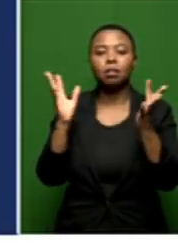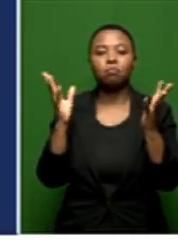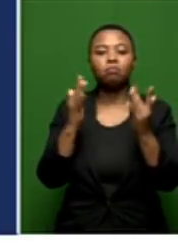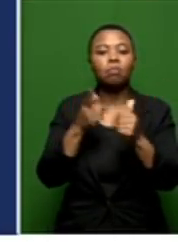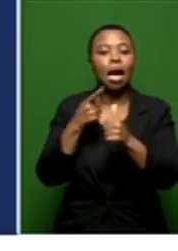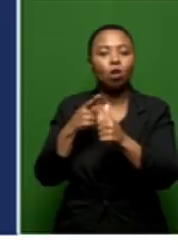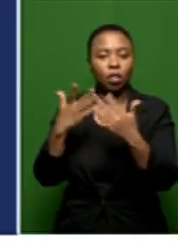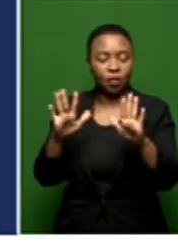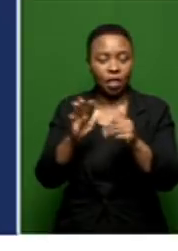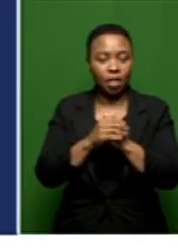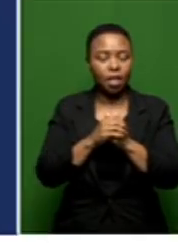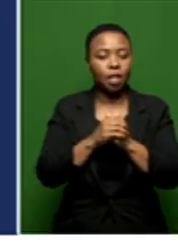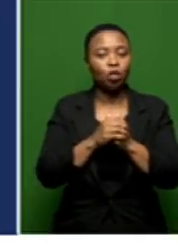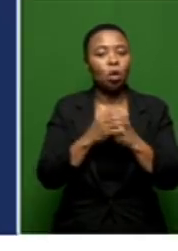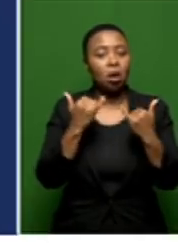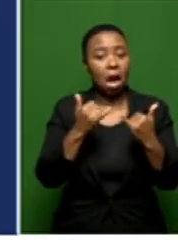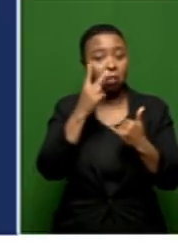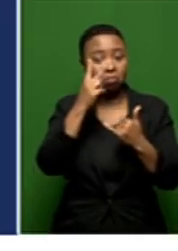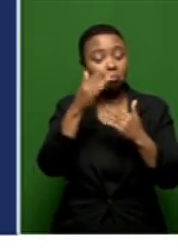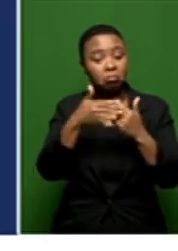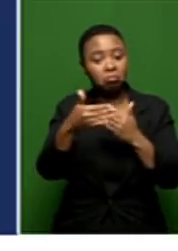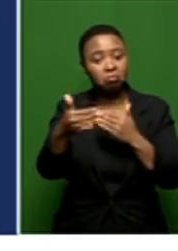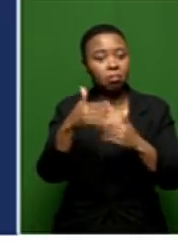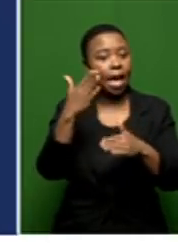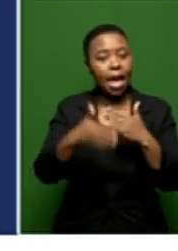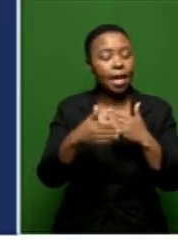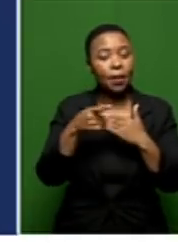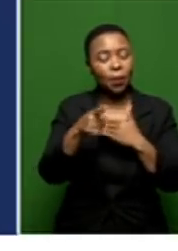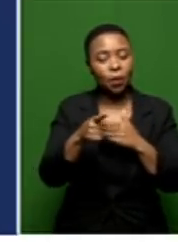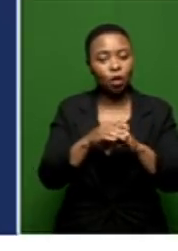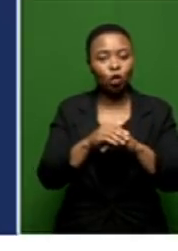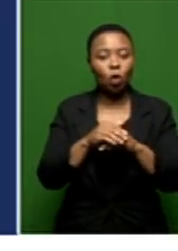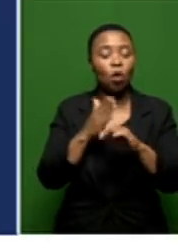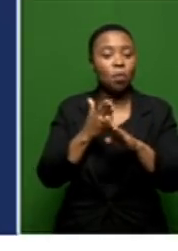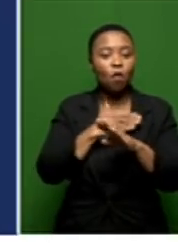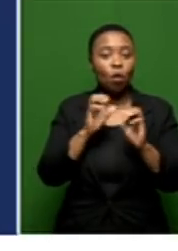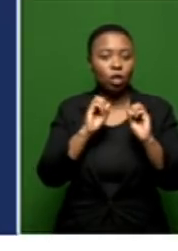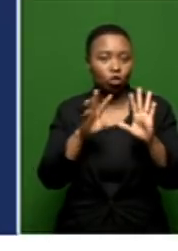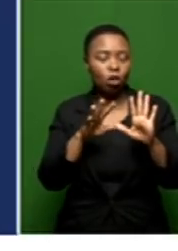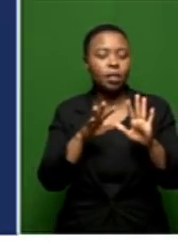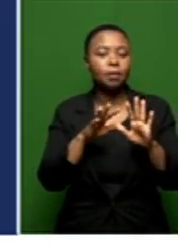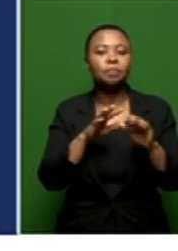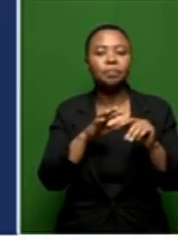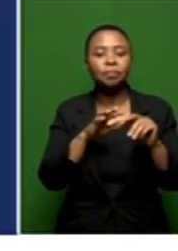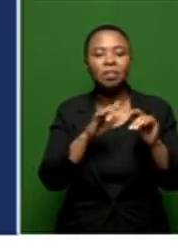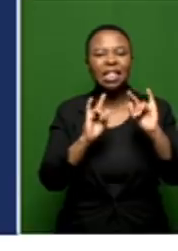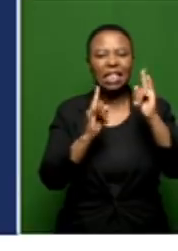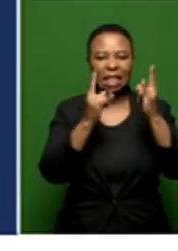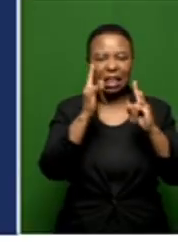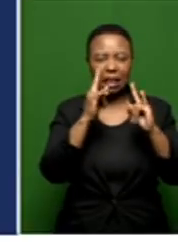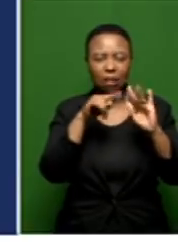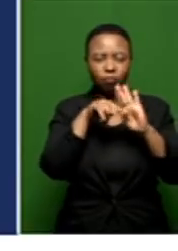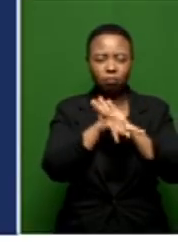you have quite a lot to look forward to the end. Before we start delving a little bit later into the cities, can you give us